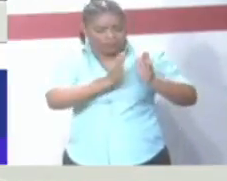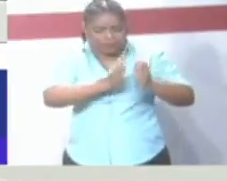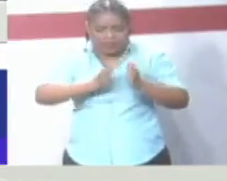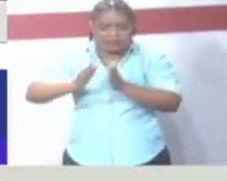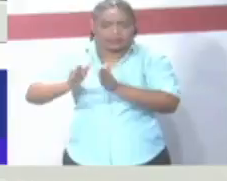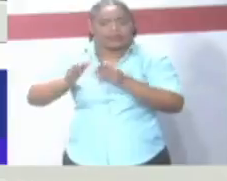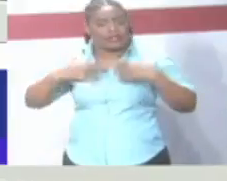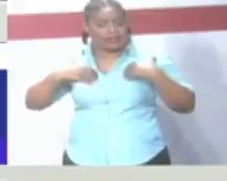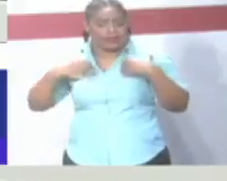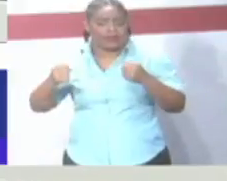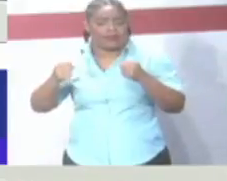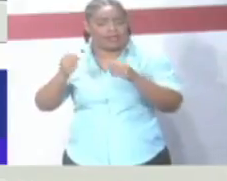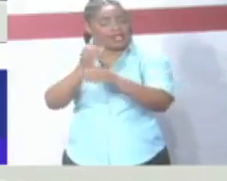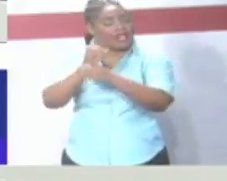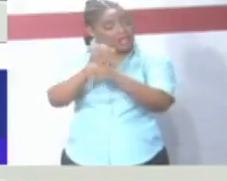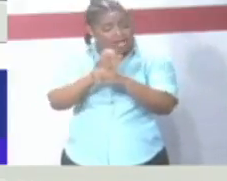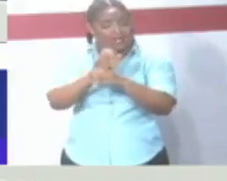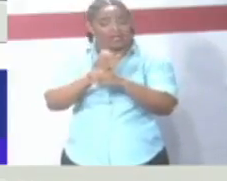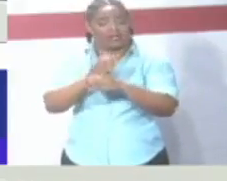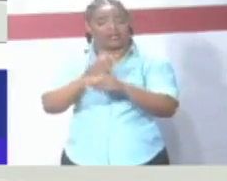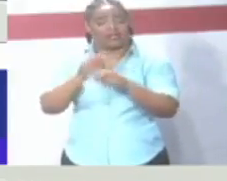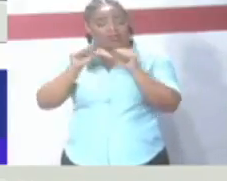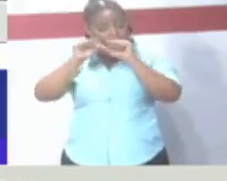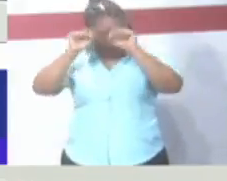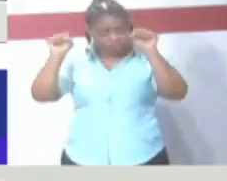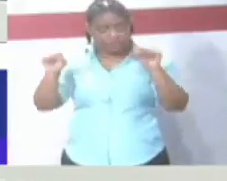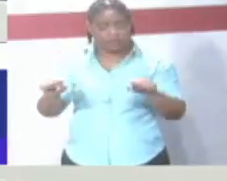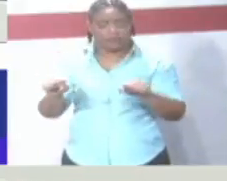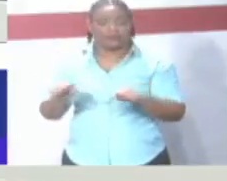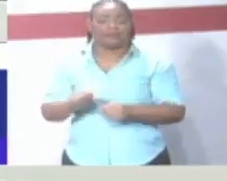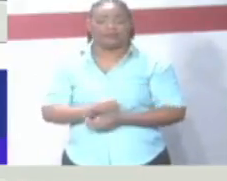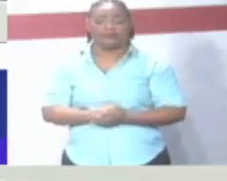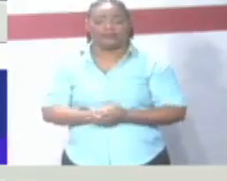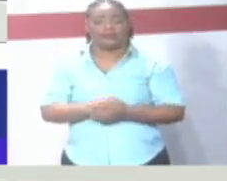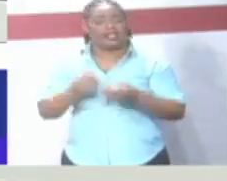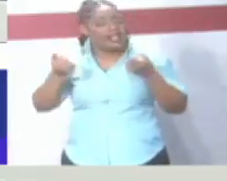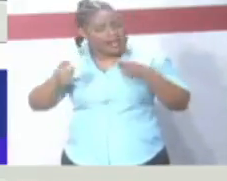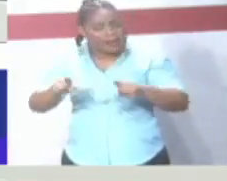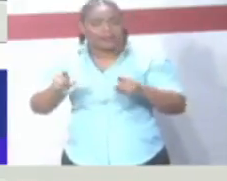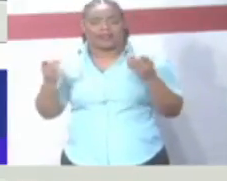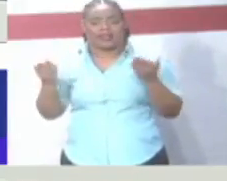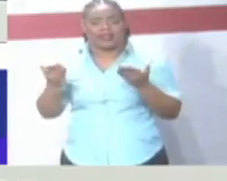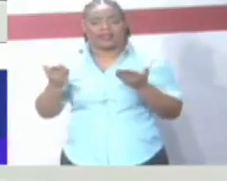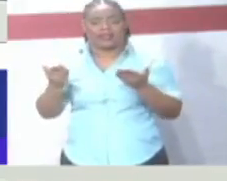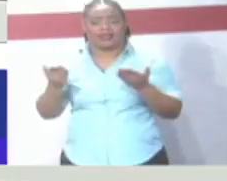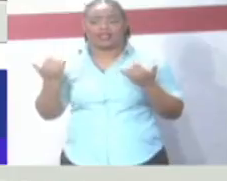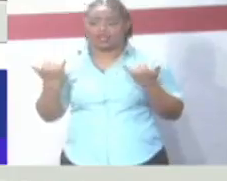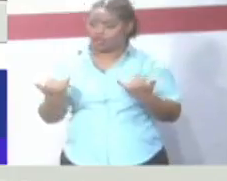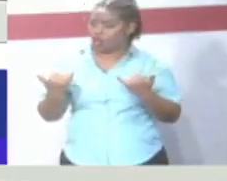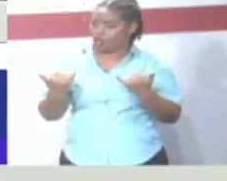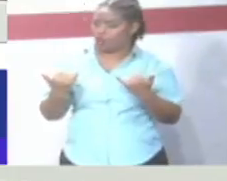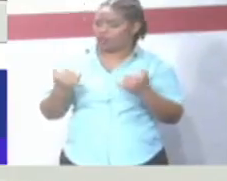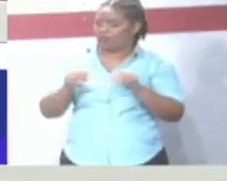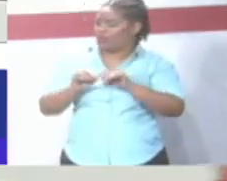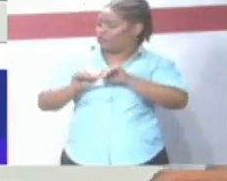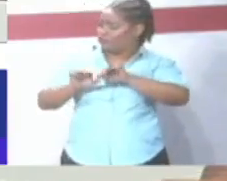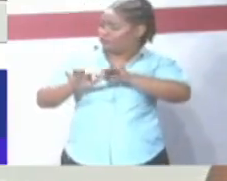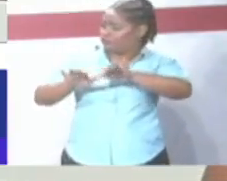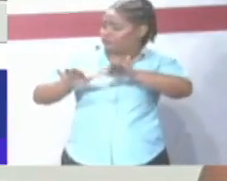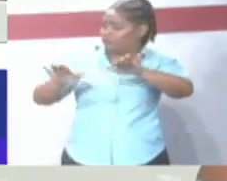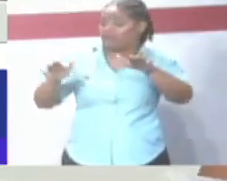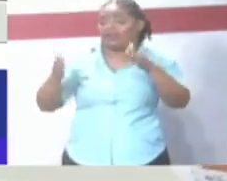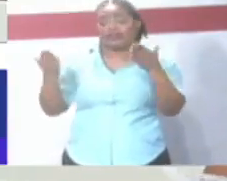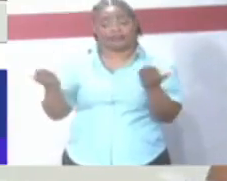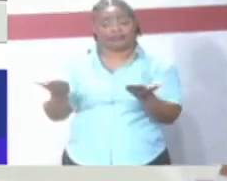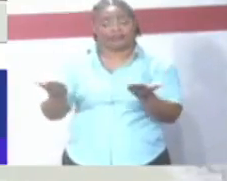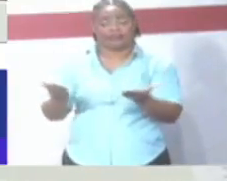sector for the Delta variant and the impending increase in the number of cases. Now, the Ministry of Health continues to do all in its part